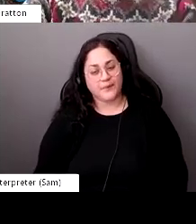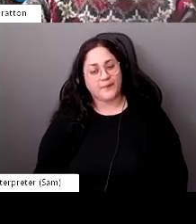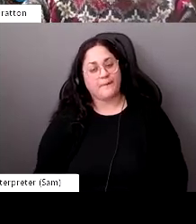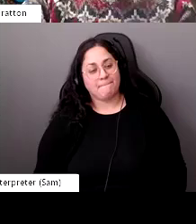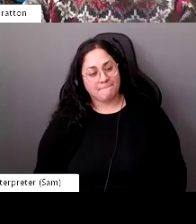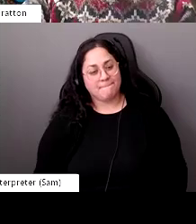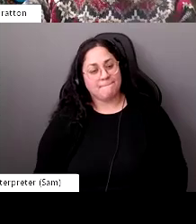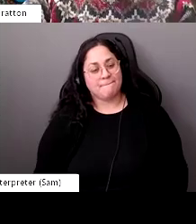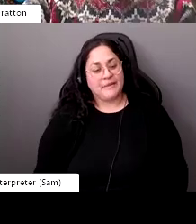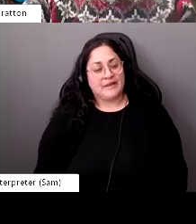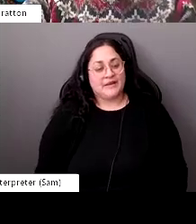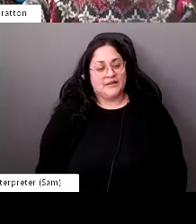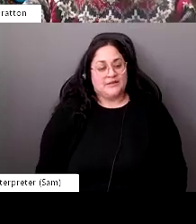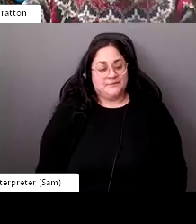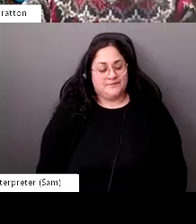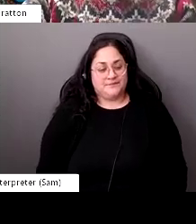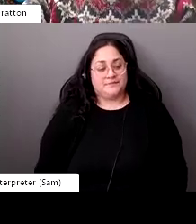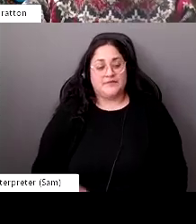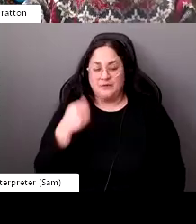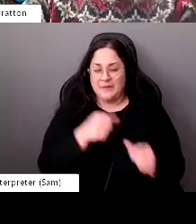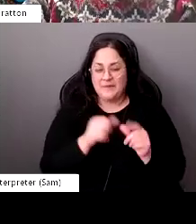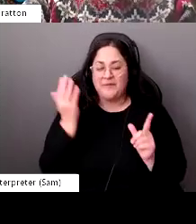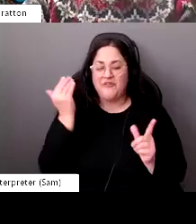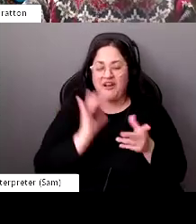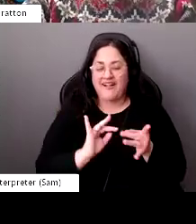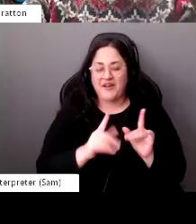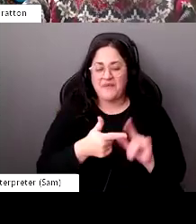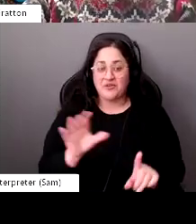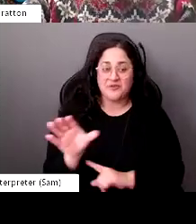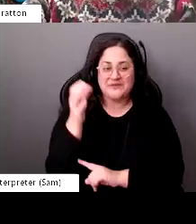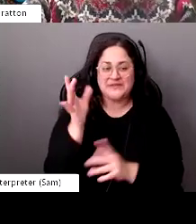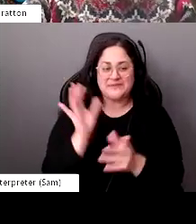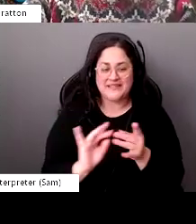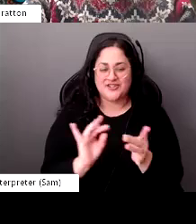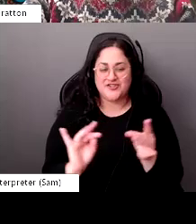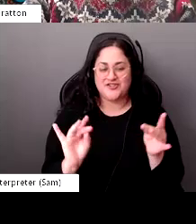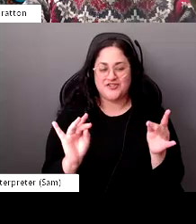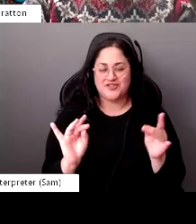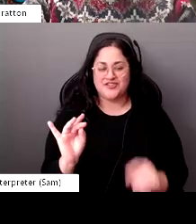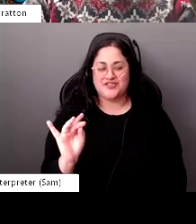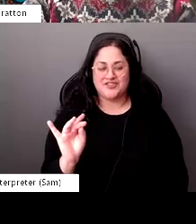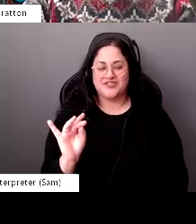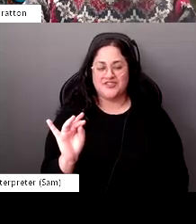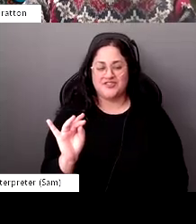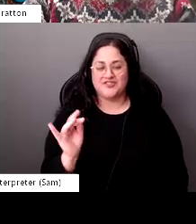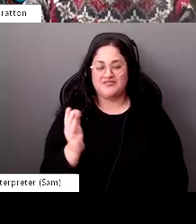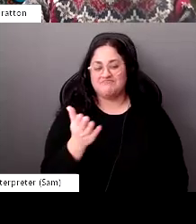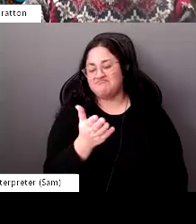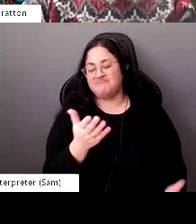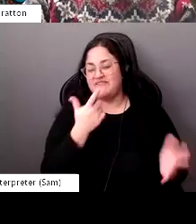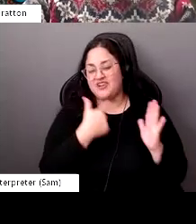have 10 friends, write a short holiday